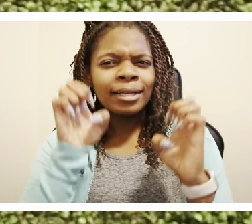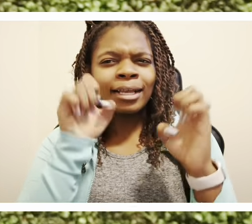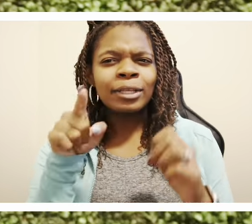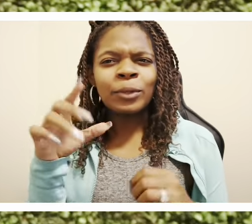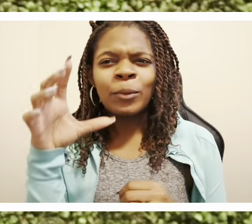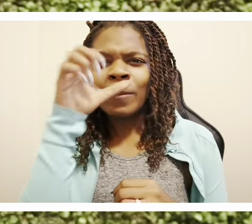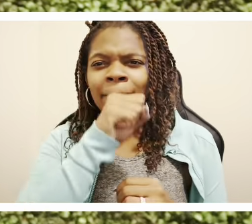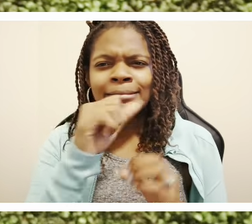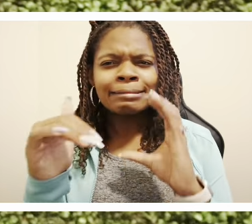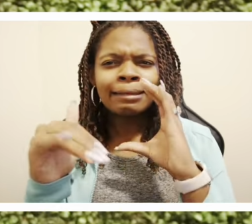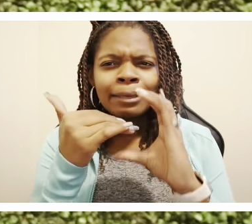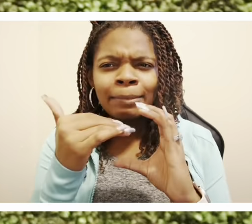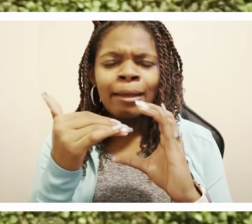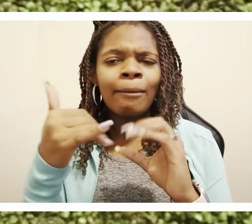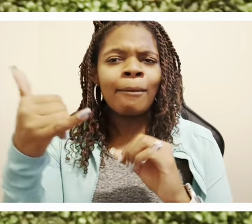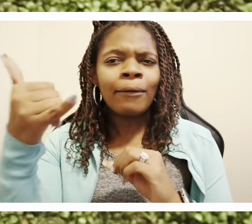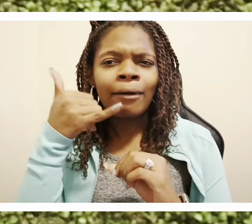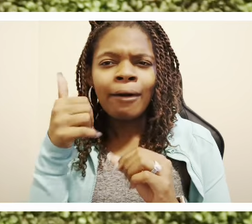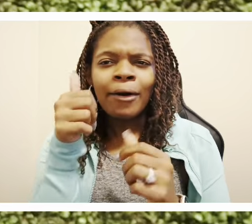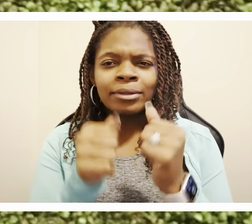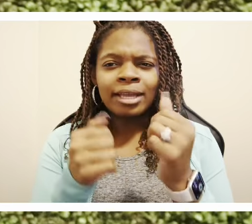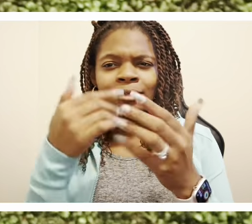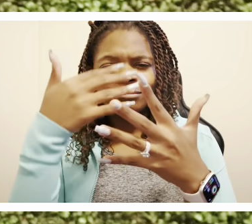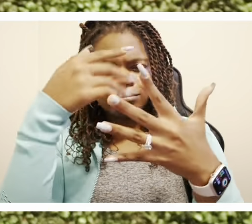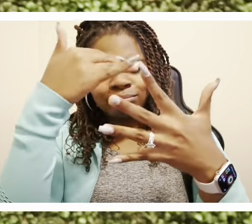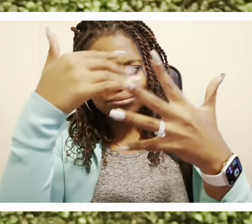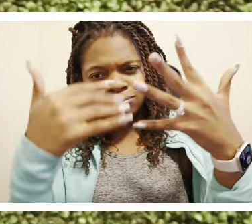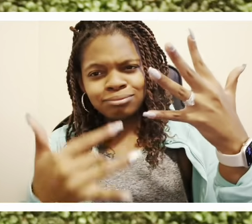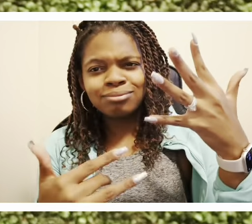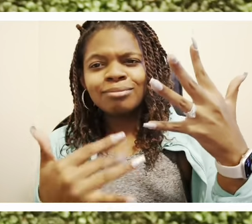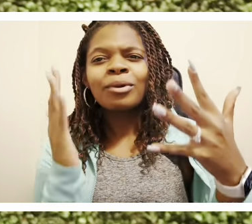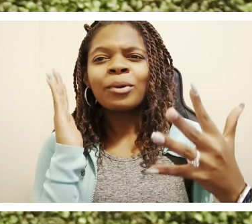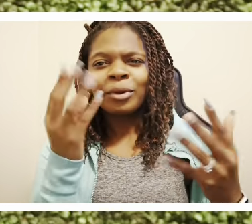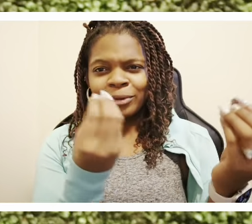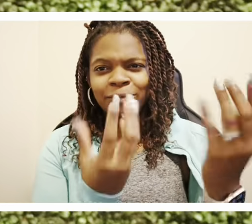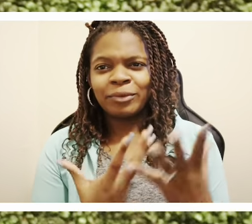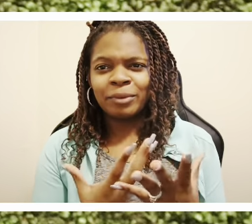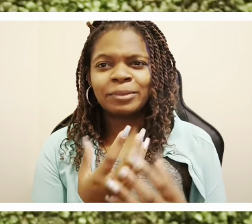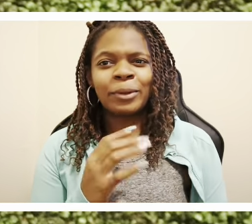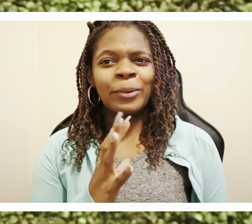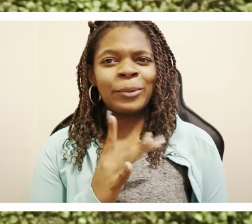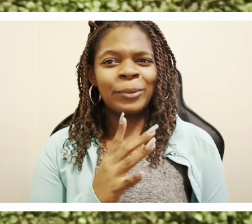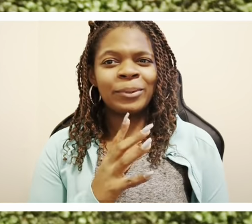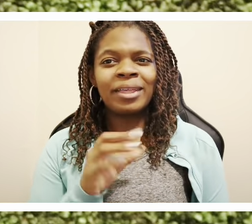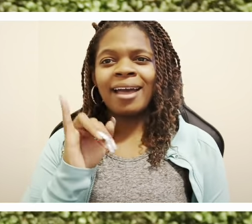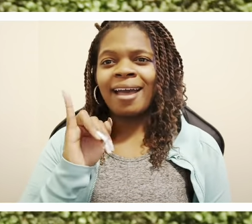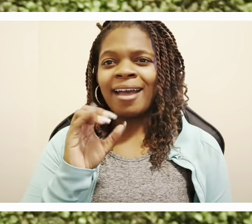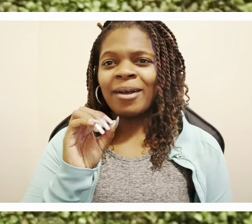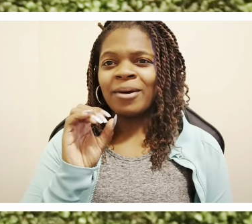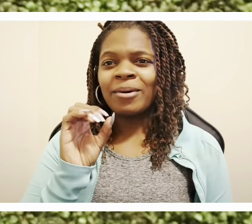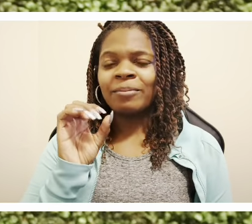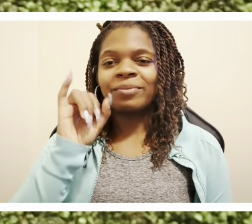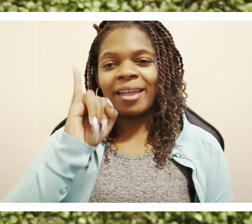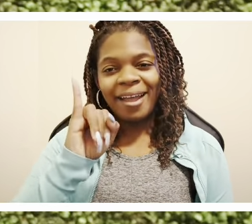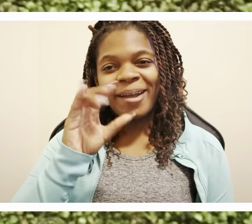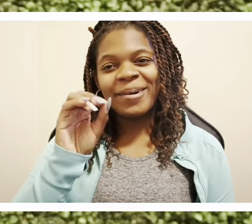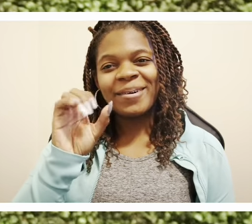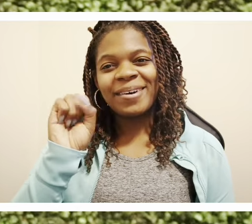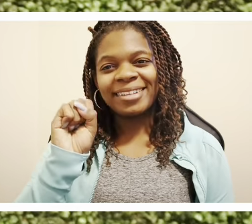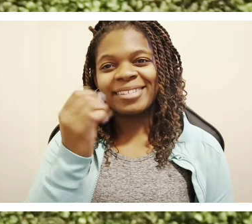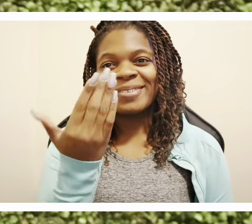nice feature of the new update with the iOS 15. So if you haven't updated, update your device because that's a really